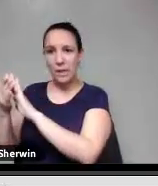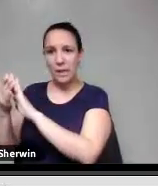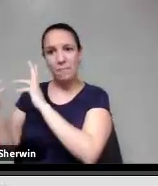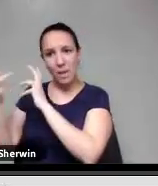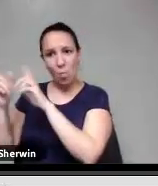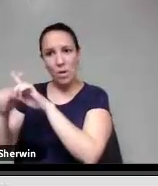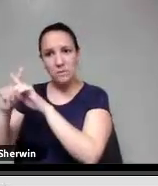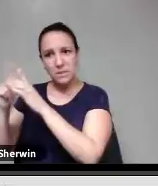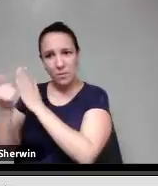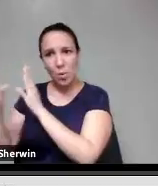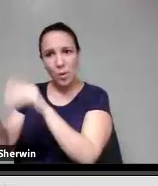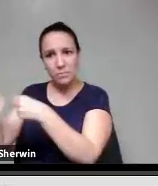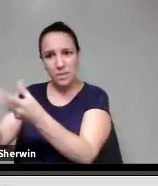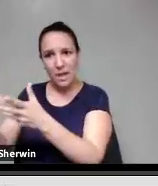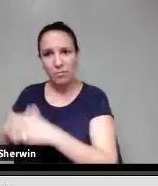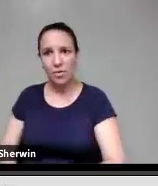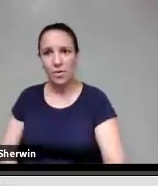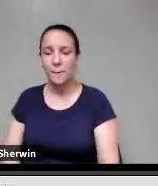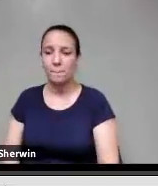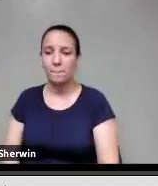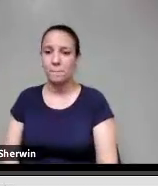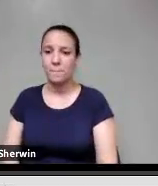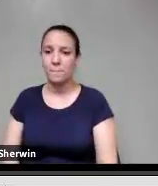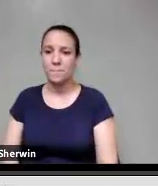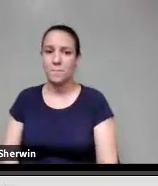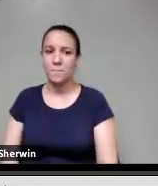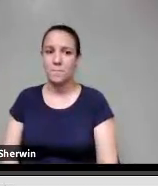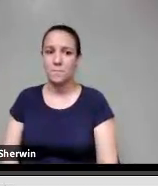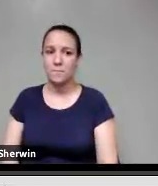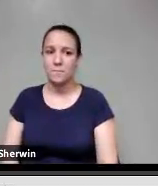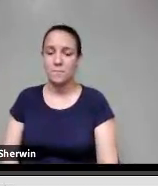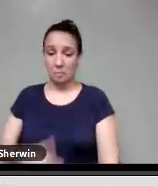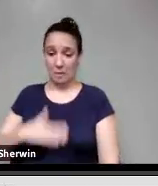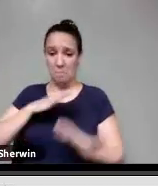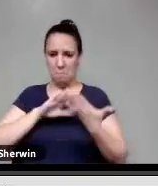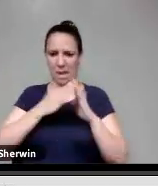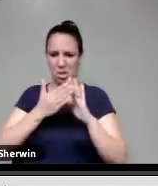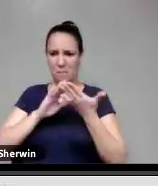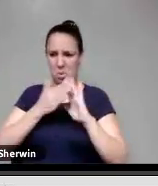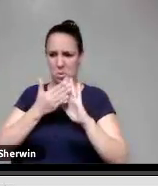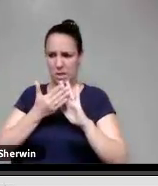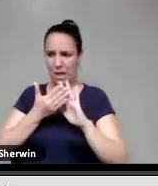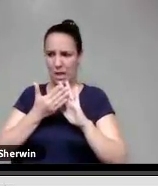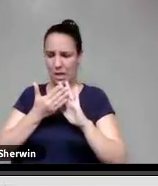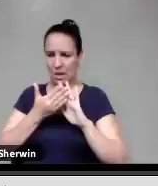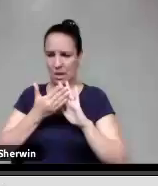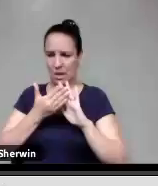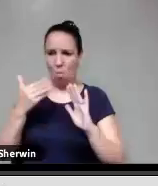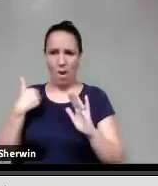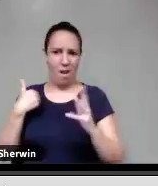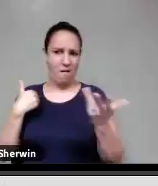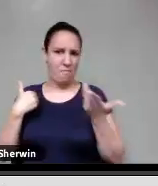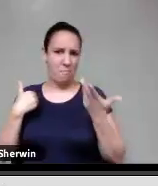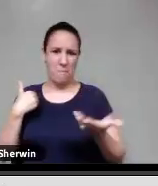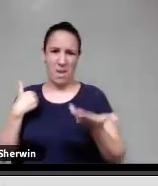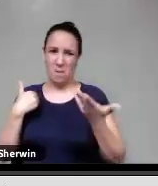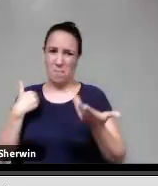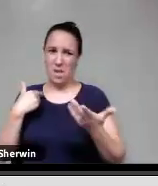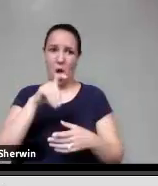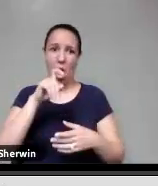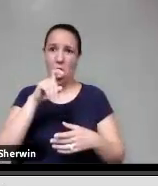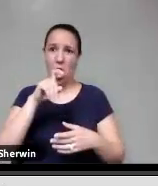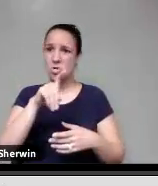different groups. In my community, we have, and I don't know how many there are, but there are at least 100 different